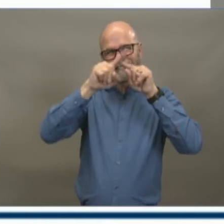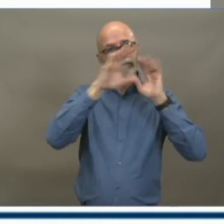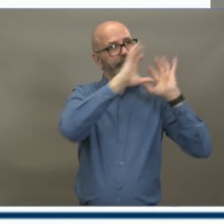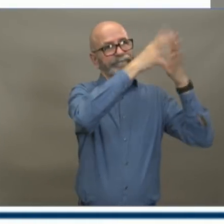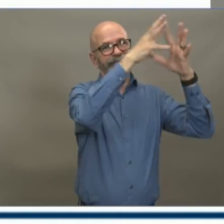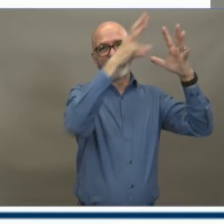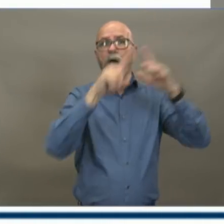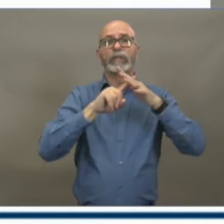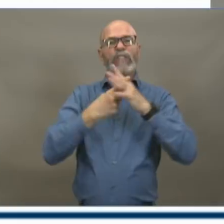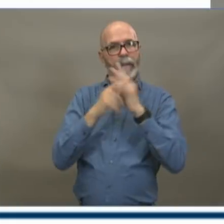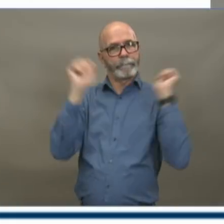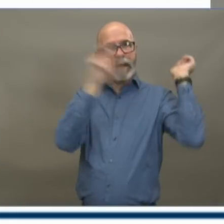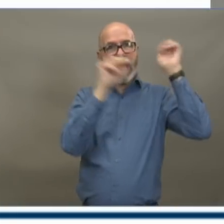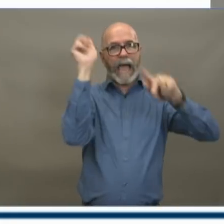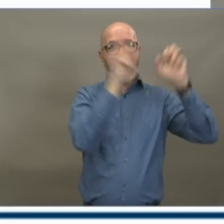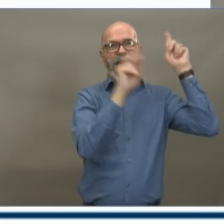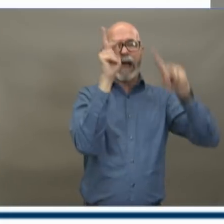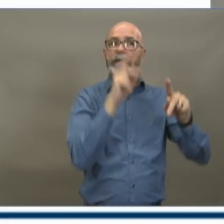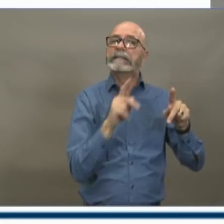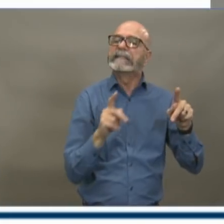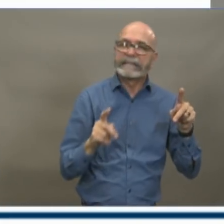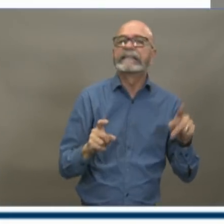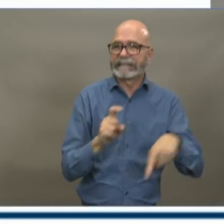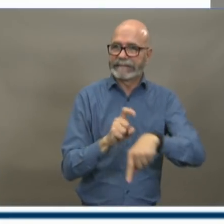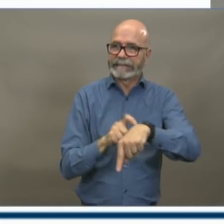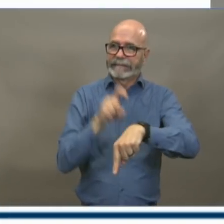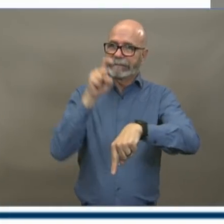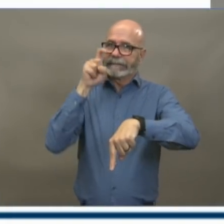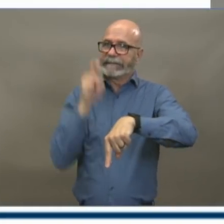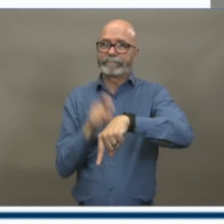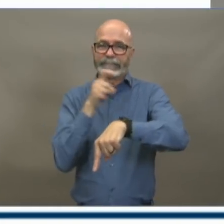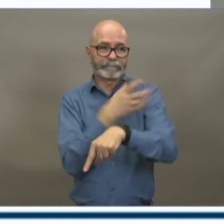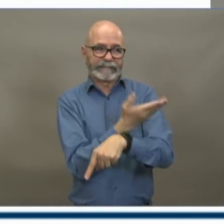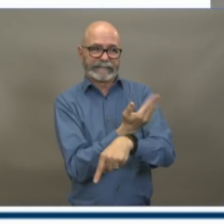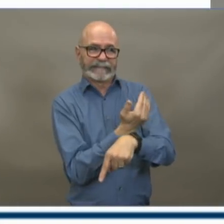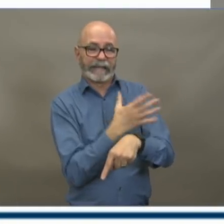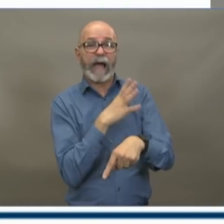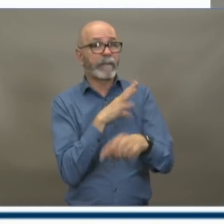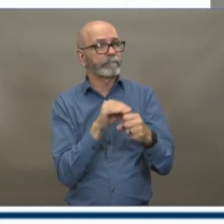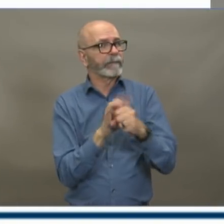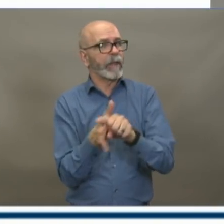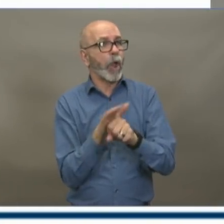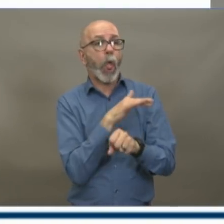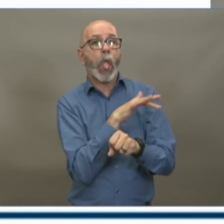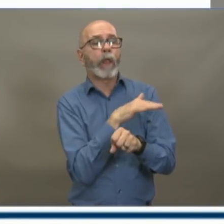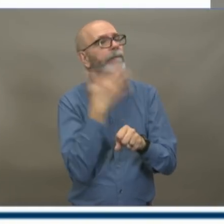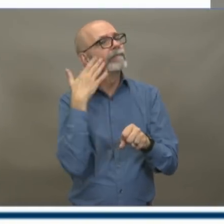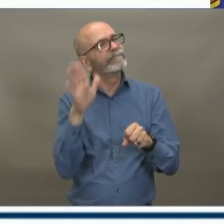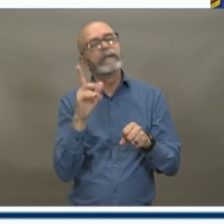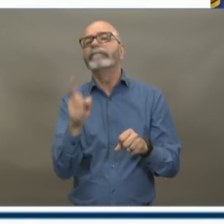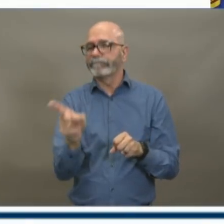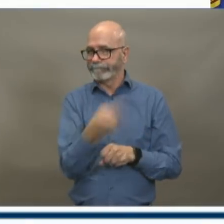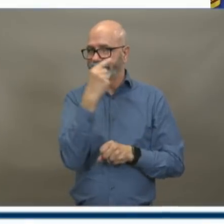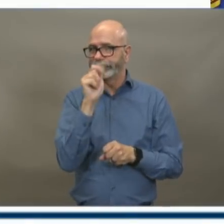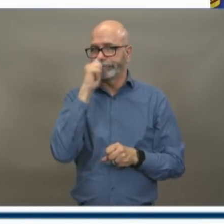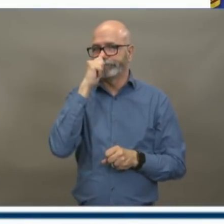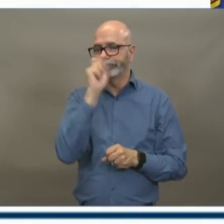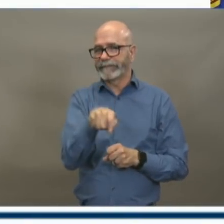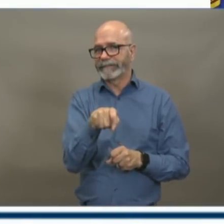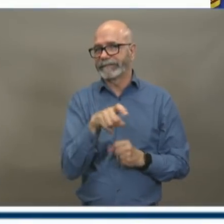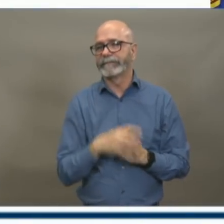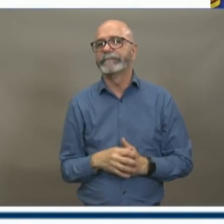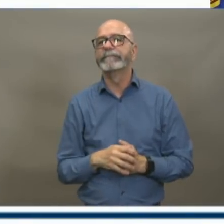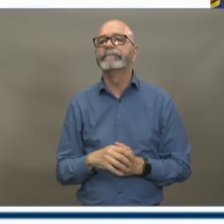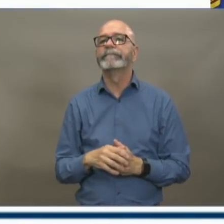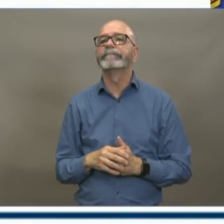interested. If there's any further spread of the virus, that's where we're most likely to see it. Next, we'll go to John McPhee from the